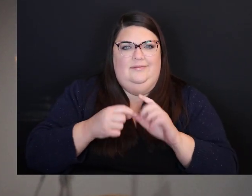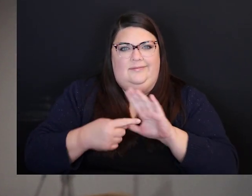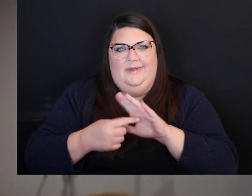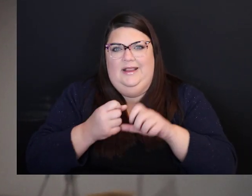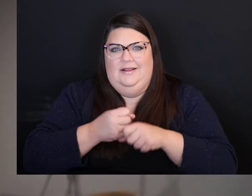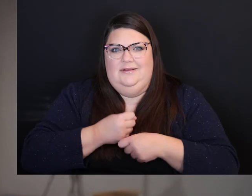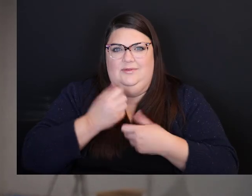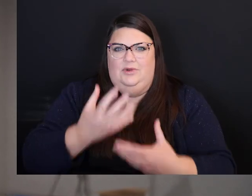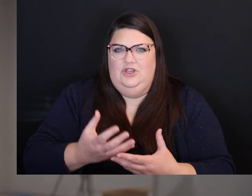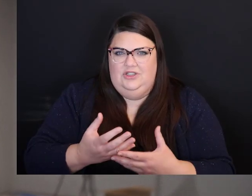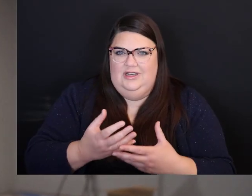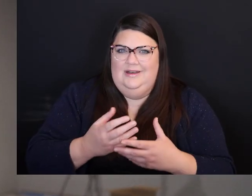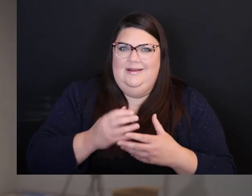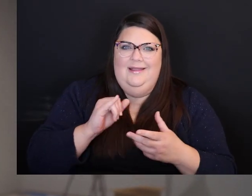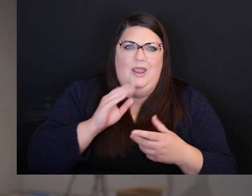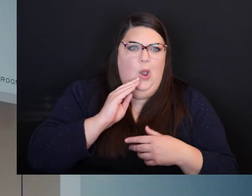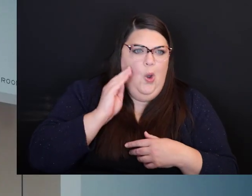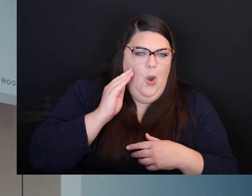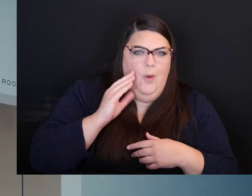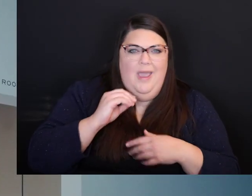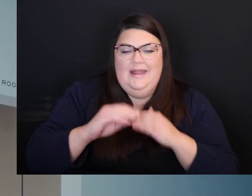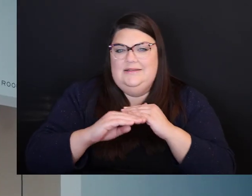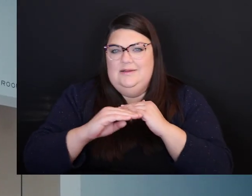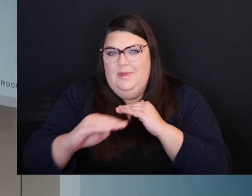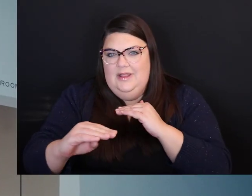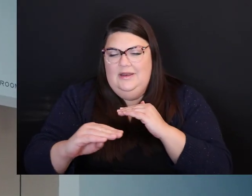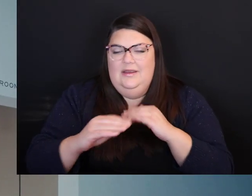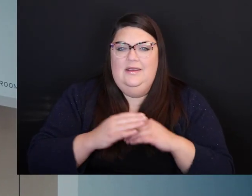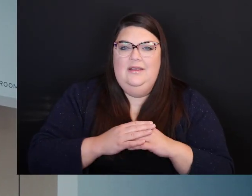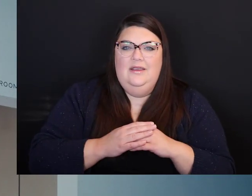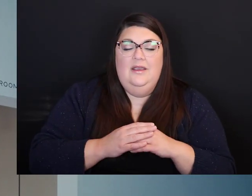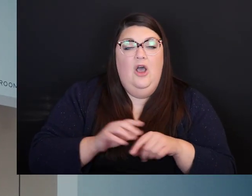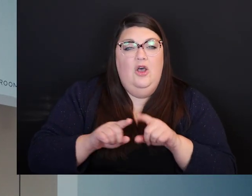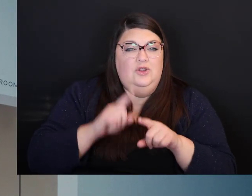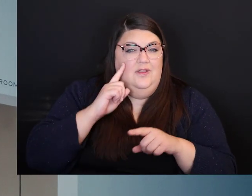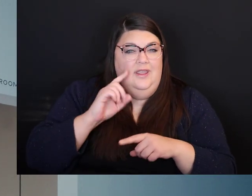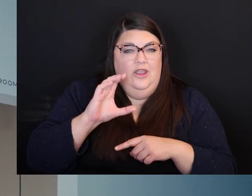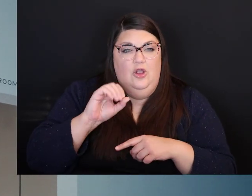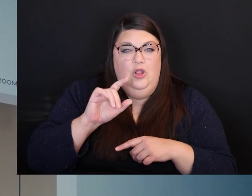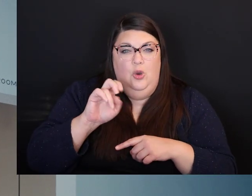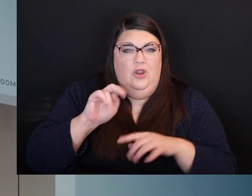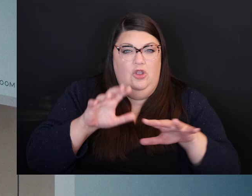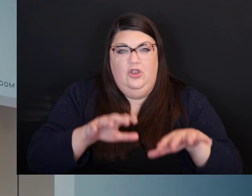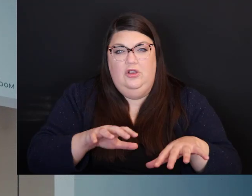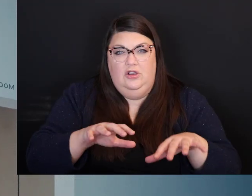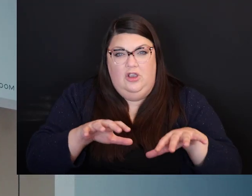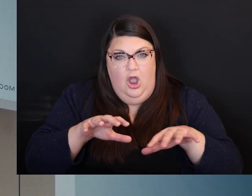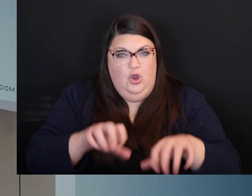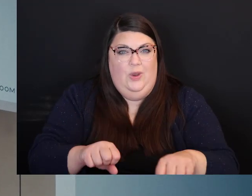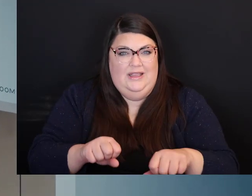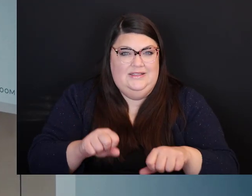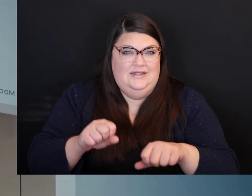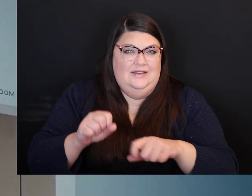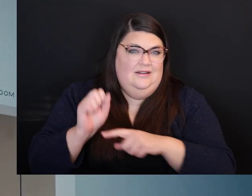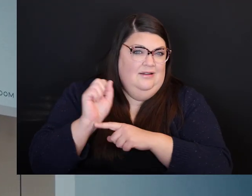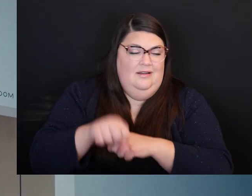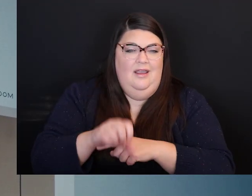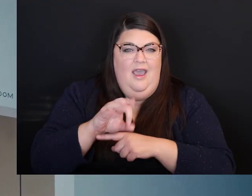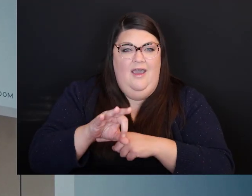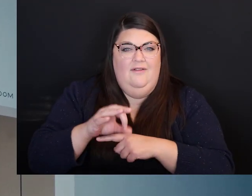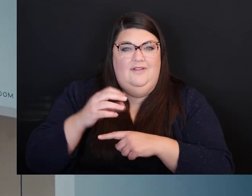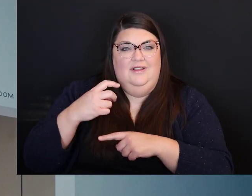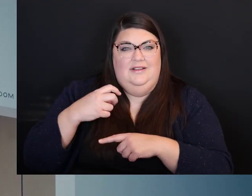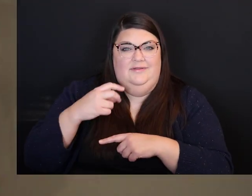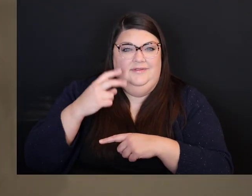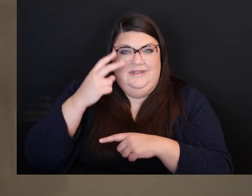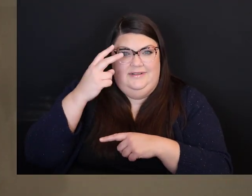of home and stability. I also think that, the colonial conquest of this region by Spain and later the